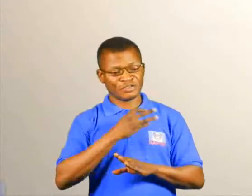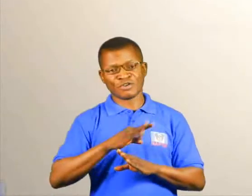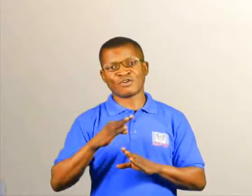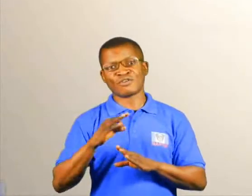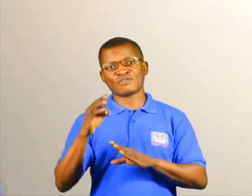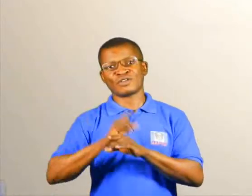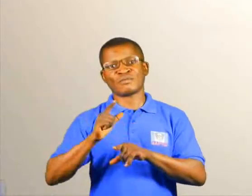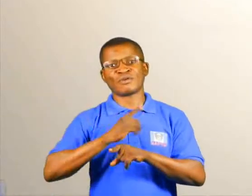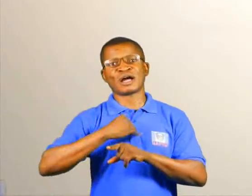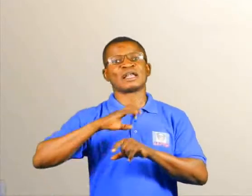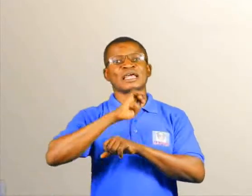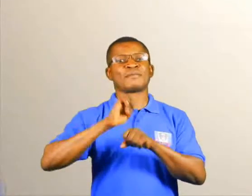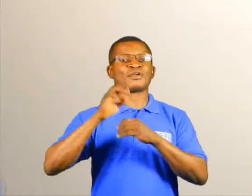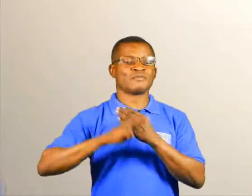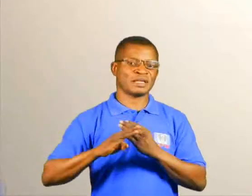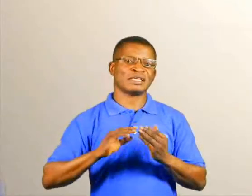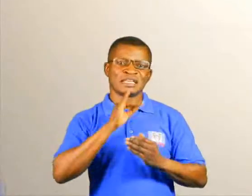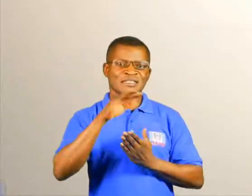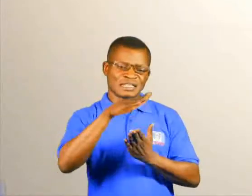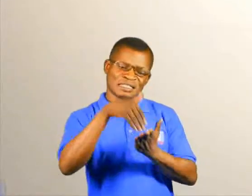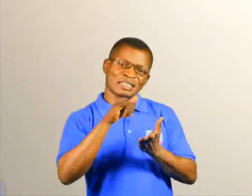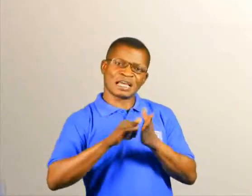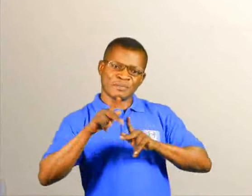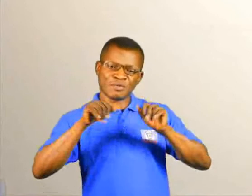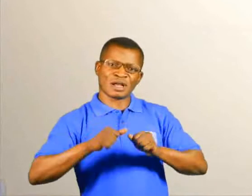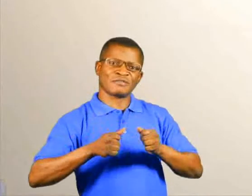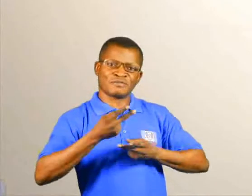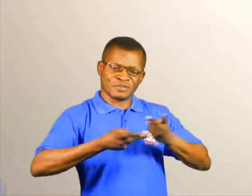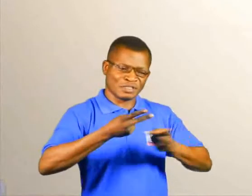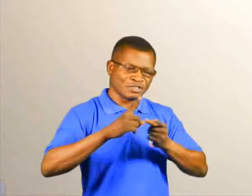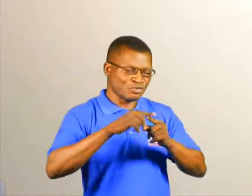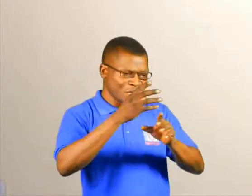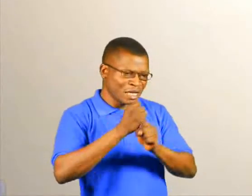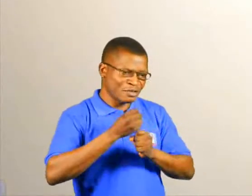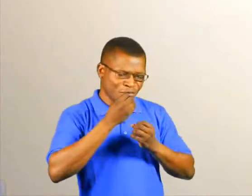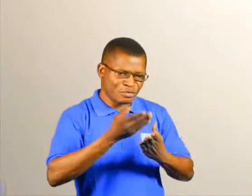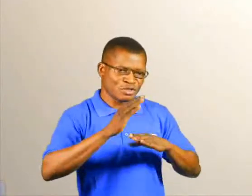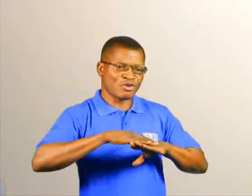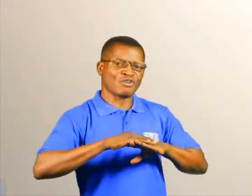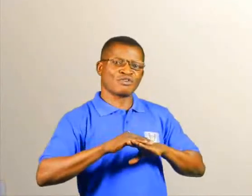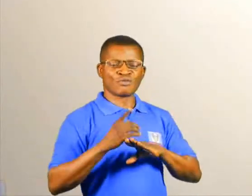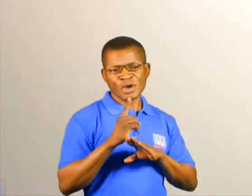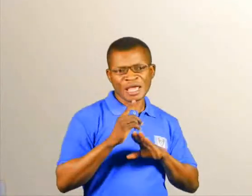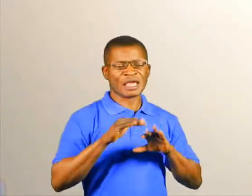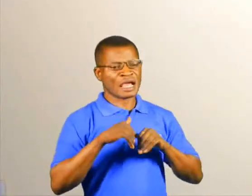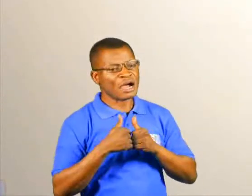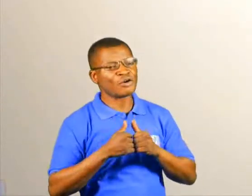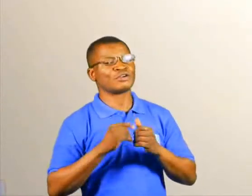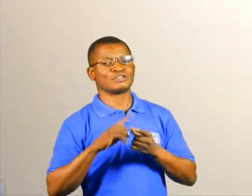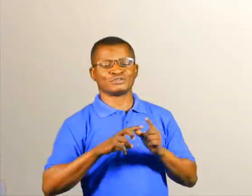Employment. They're actually places that people could go to receive information on how to travel